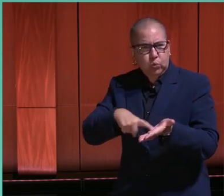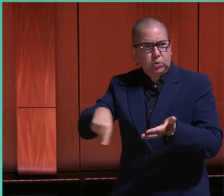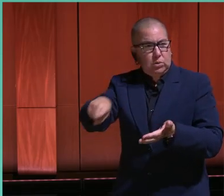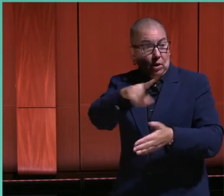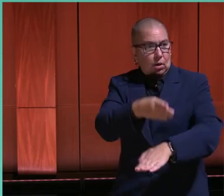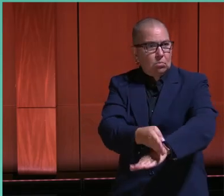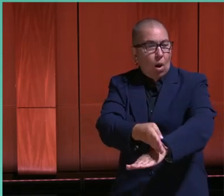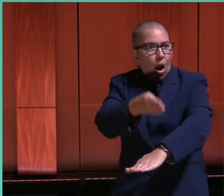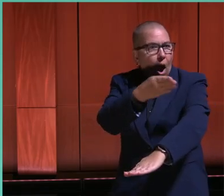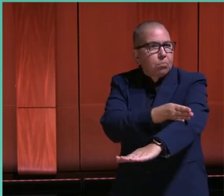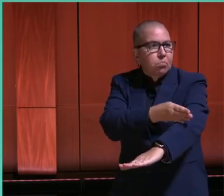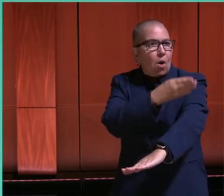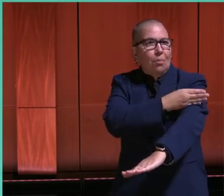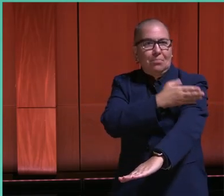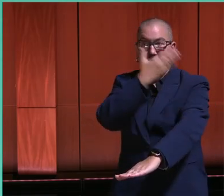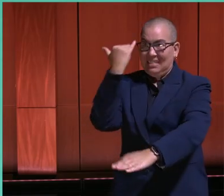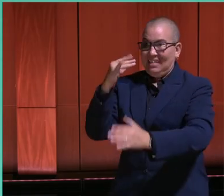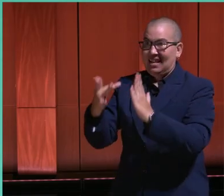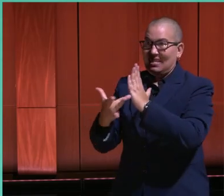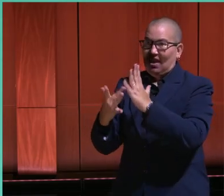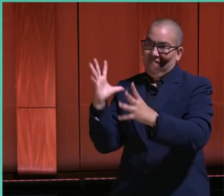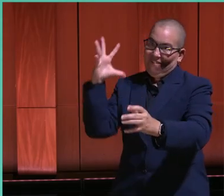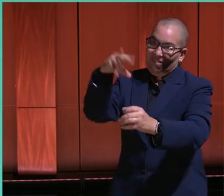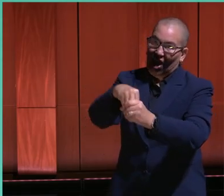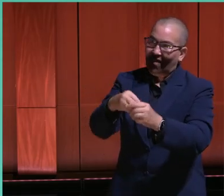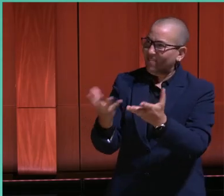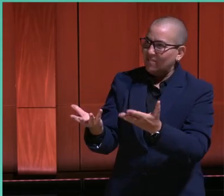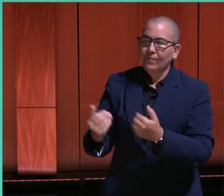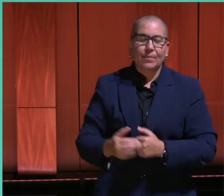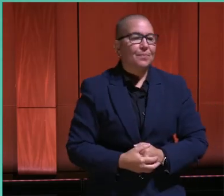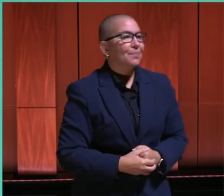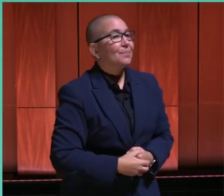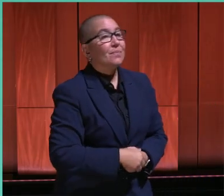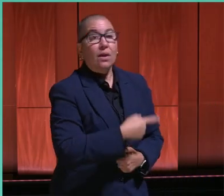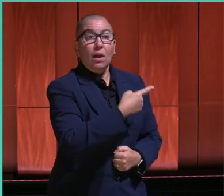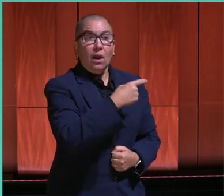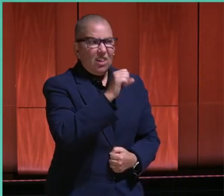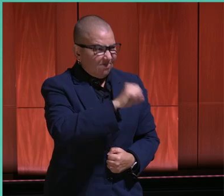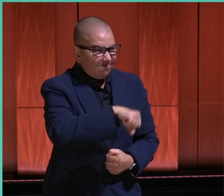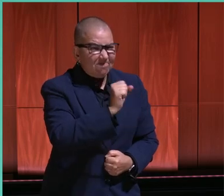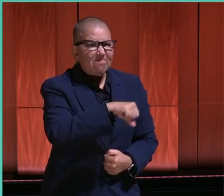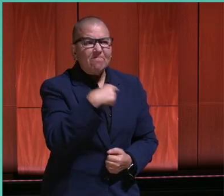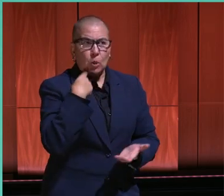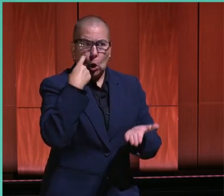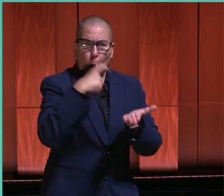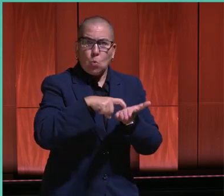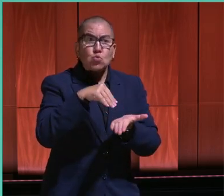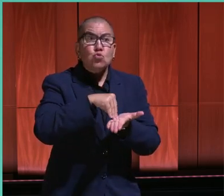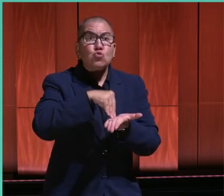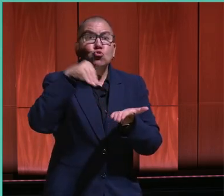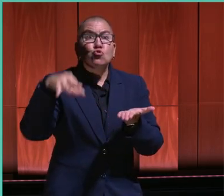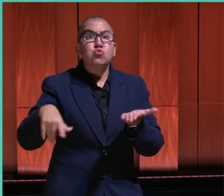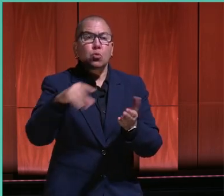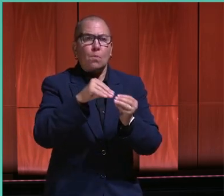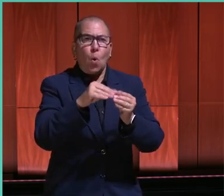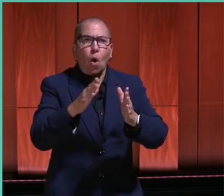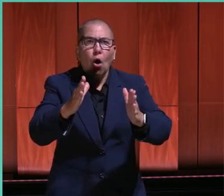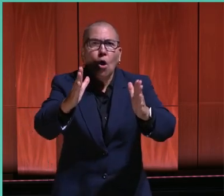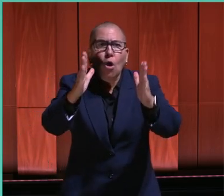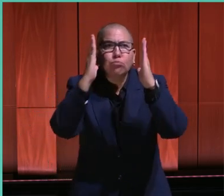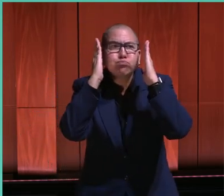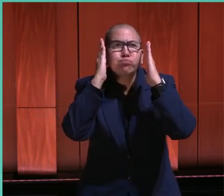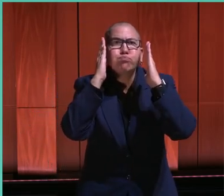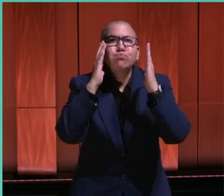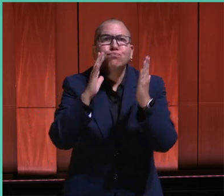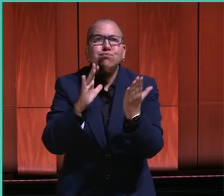included in lessons? So we've definitely noticed our students are much more engaged now that they're able to collaboratively work on those iPads with their teachers and